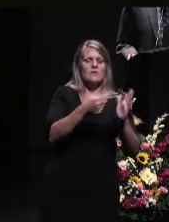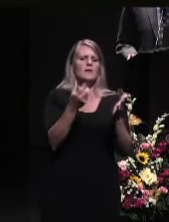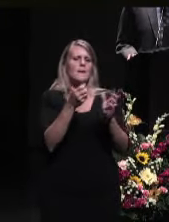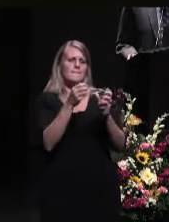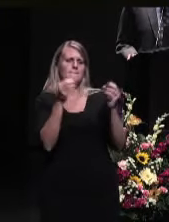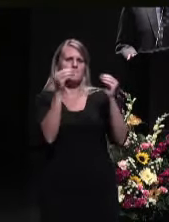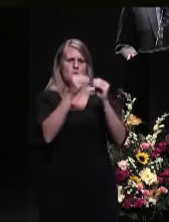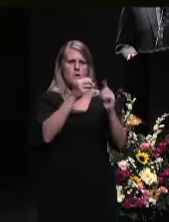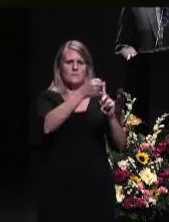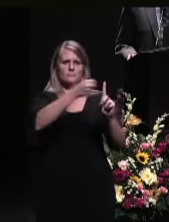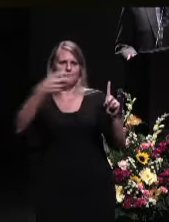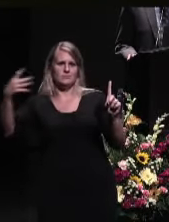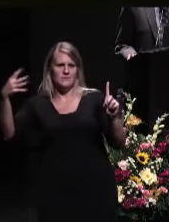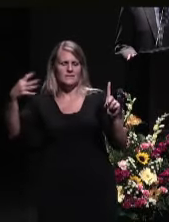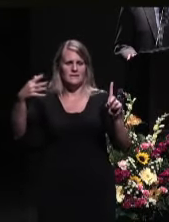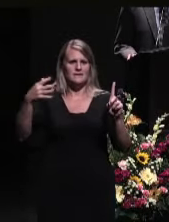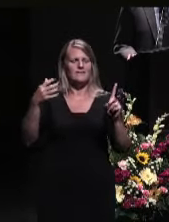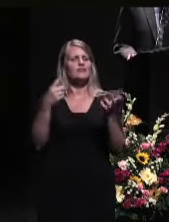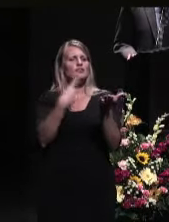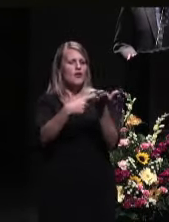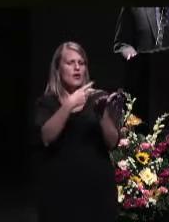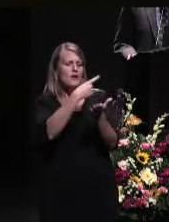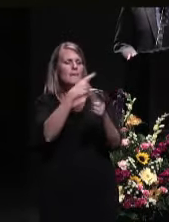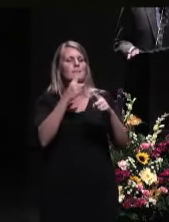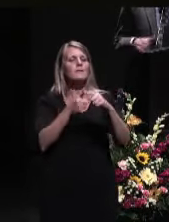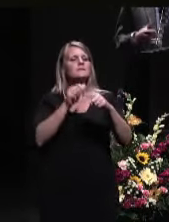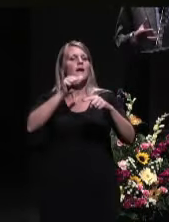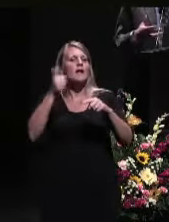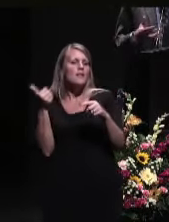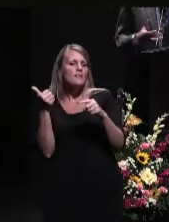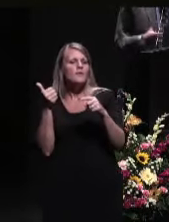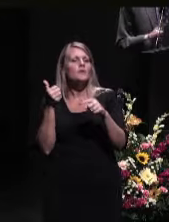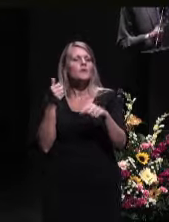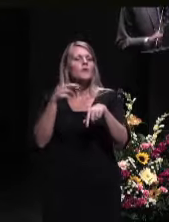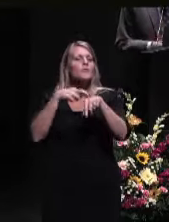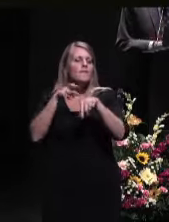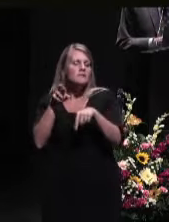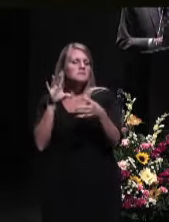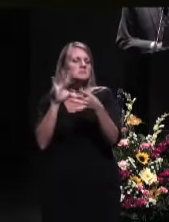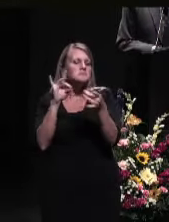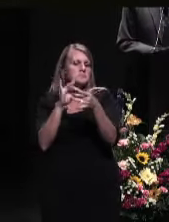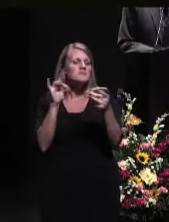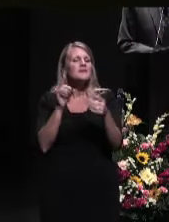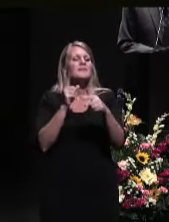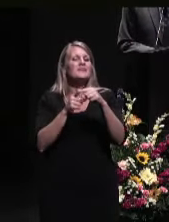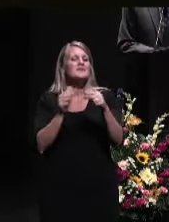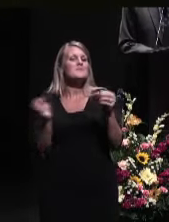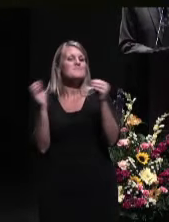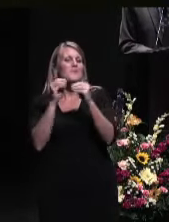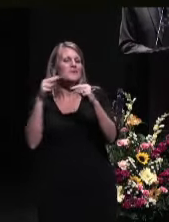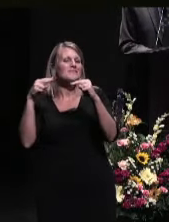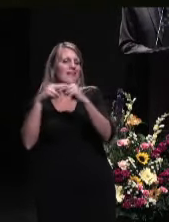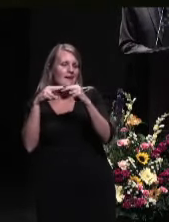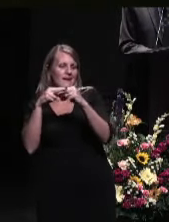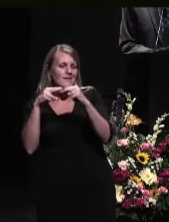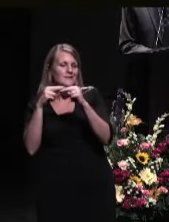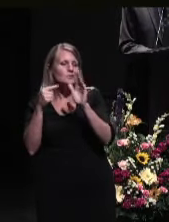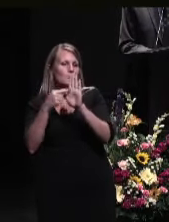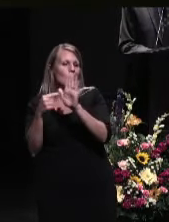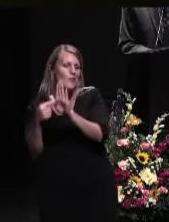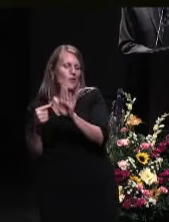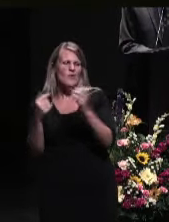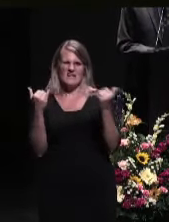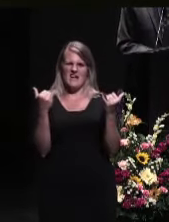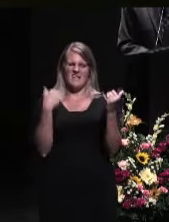many additional references for things that I'll talk about and additional slides that give you more flavor and depth. Today I'll hit the high